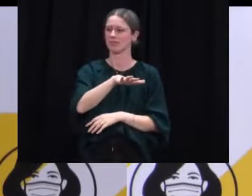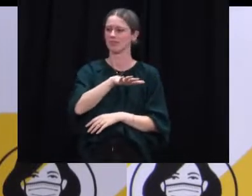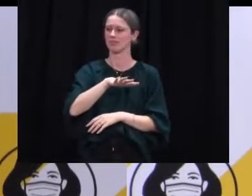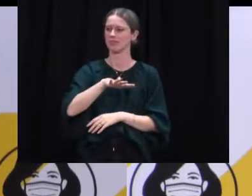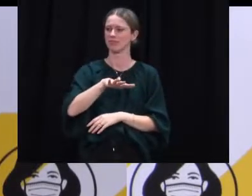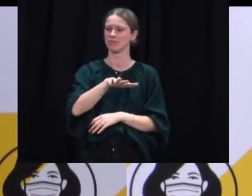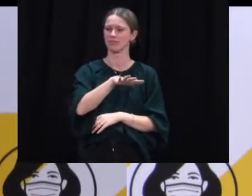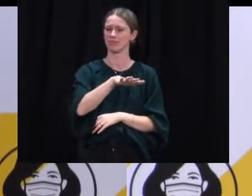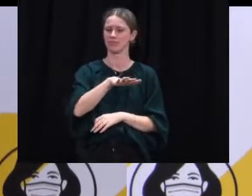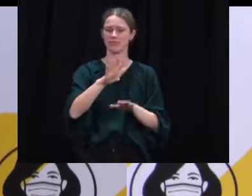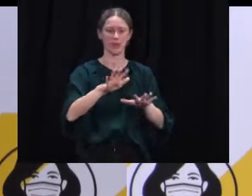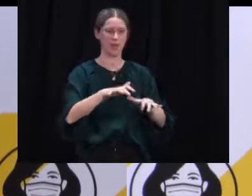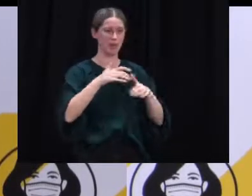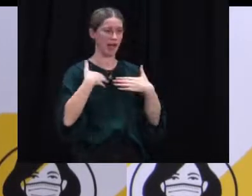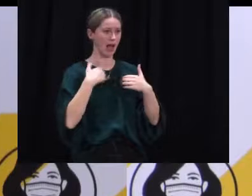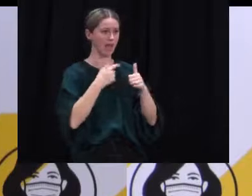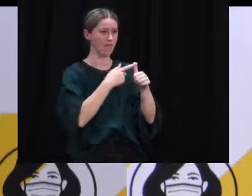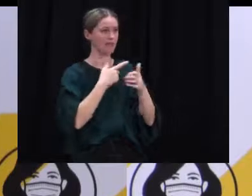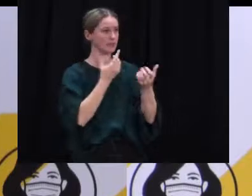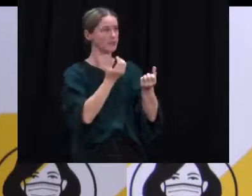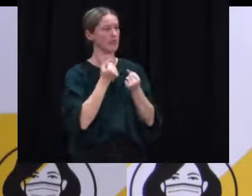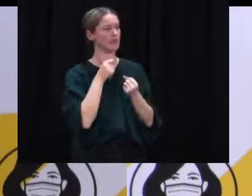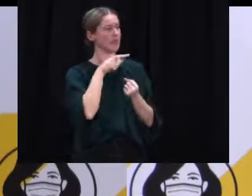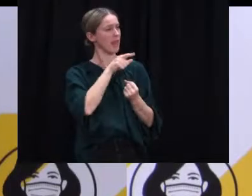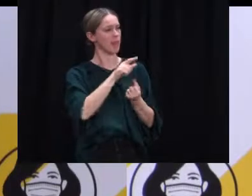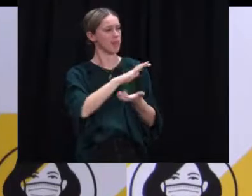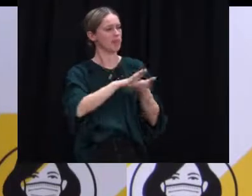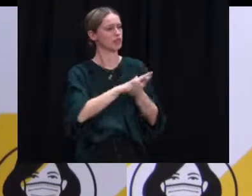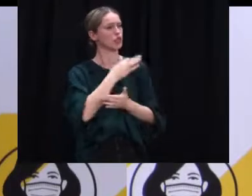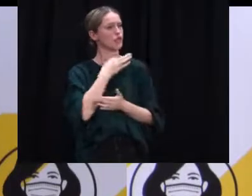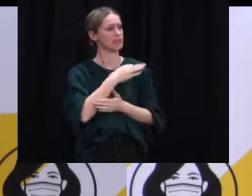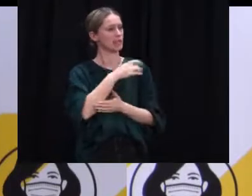MIQ facility. Given that they are outdoor spaces,